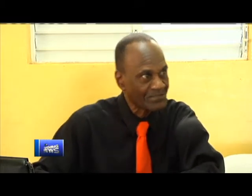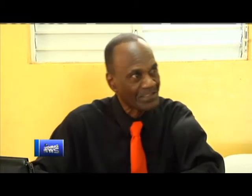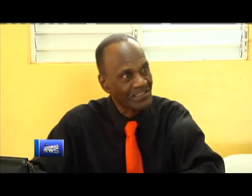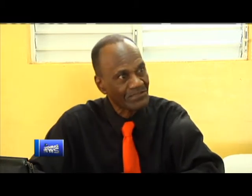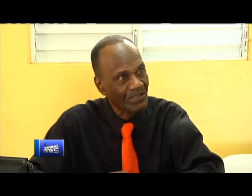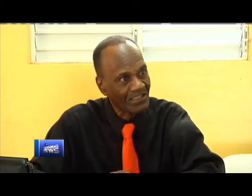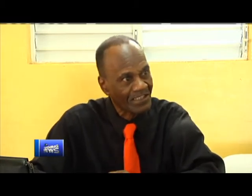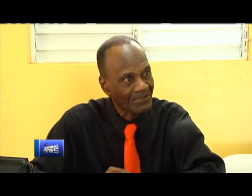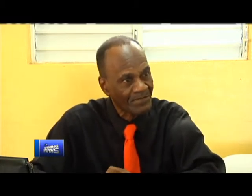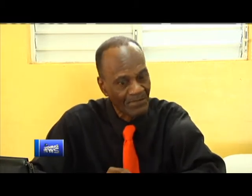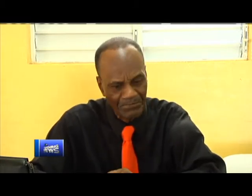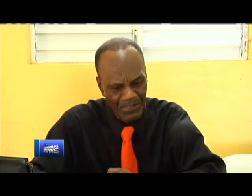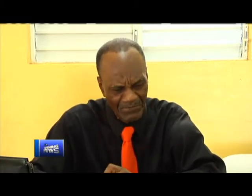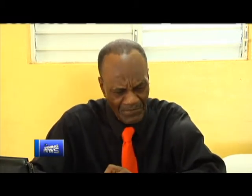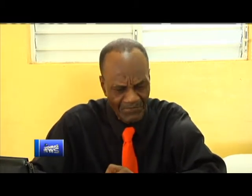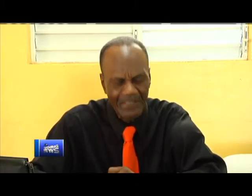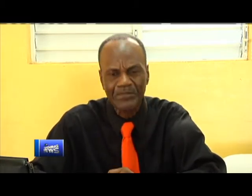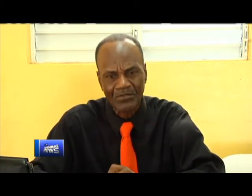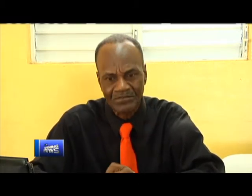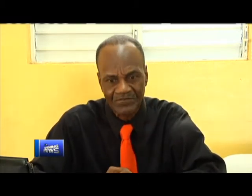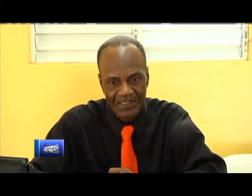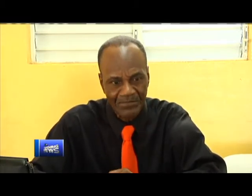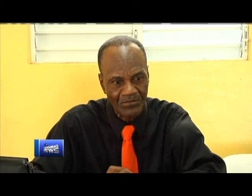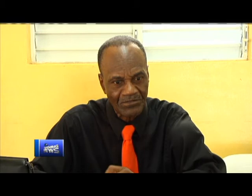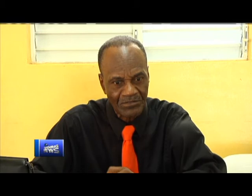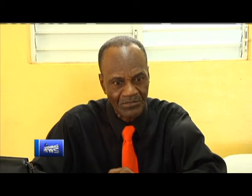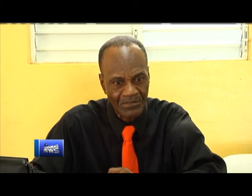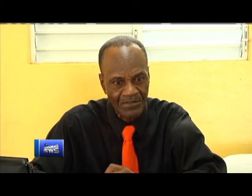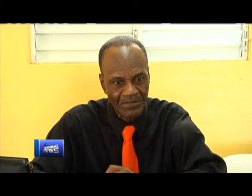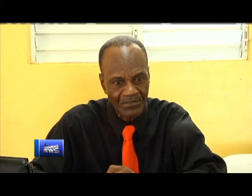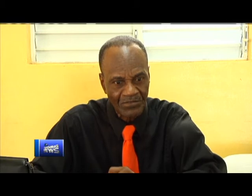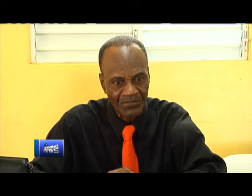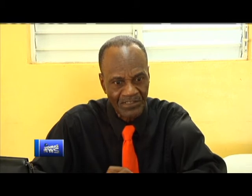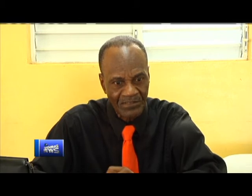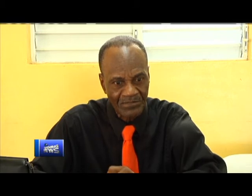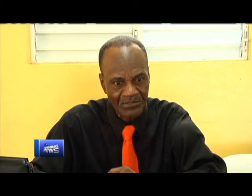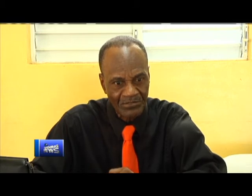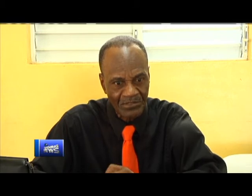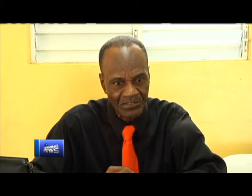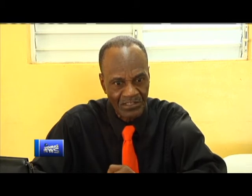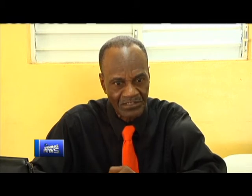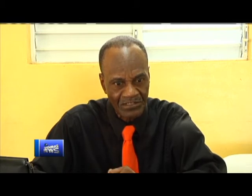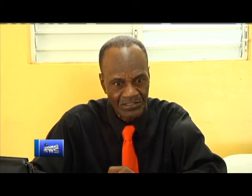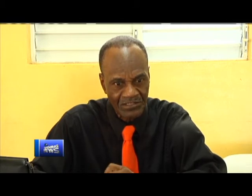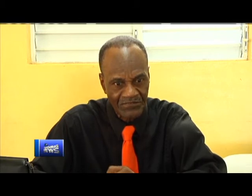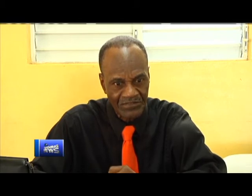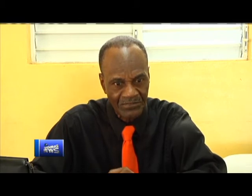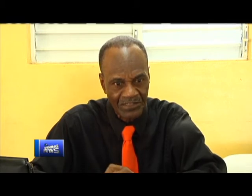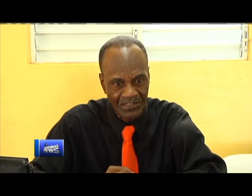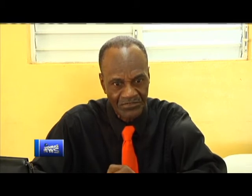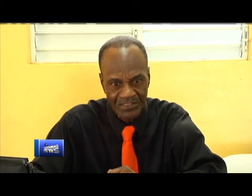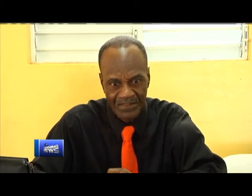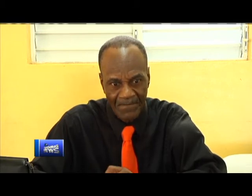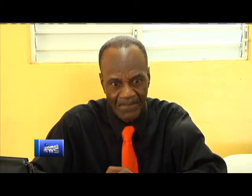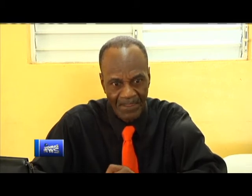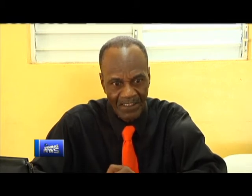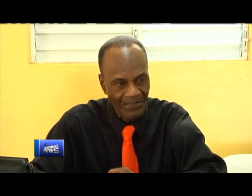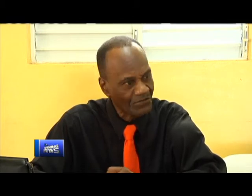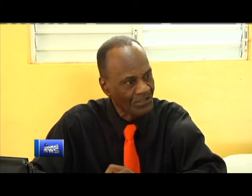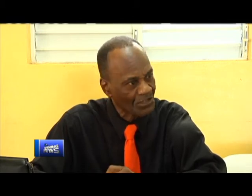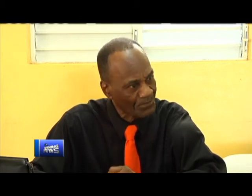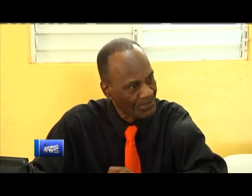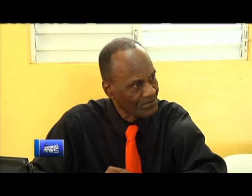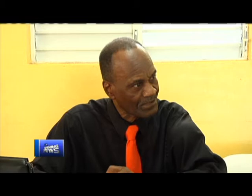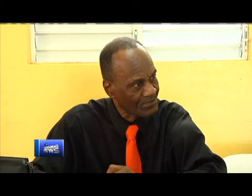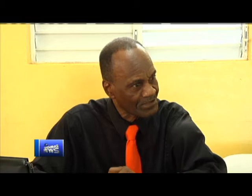competition has played its part. I'm very proud to have been able to conduct such a service to my country and